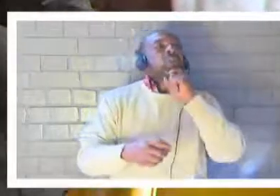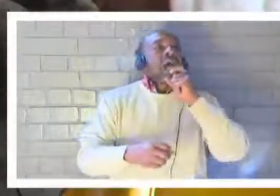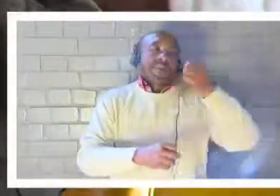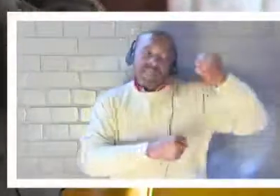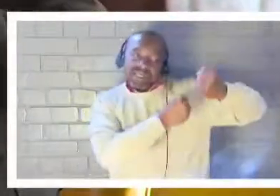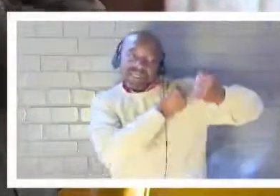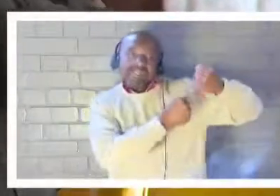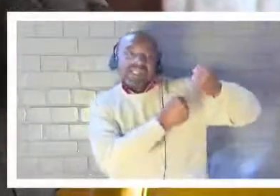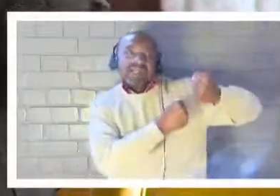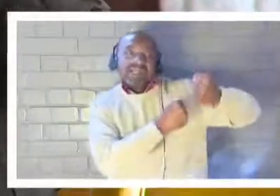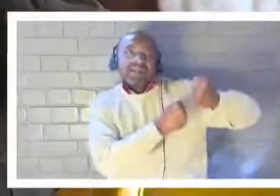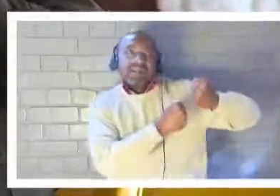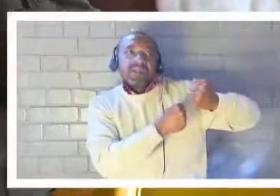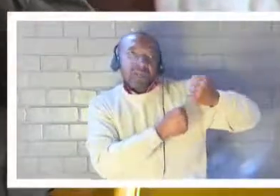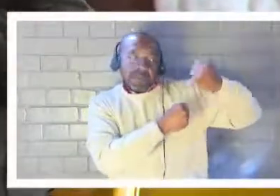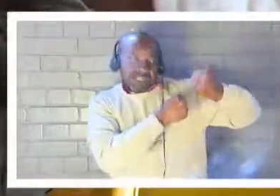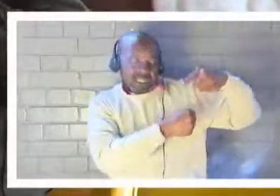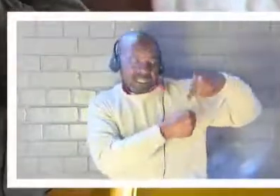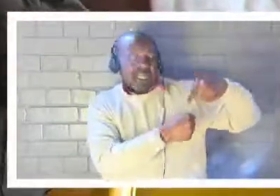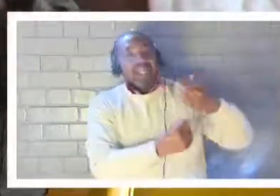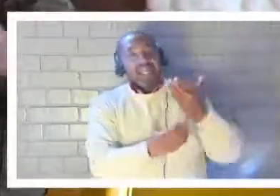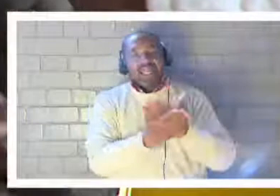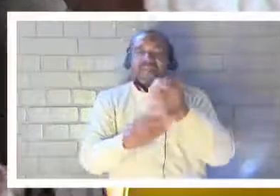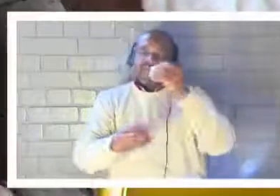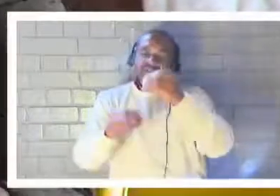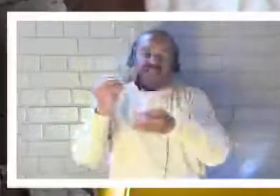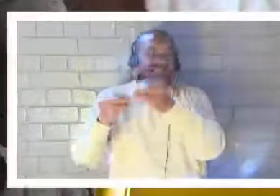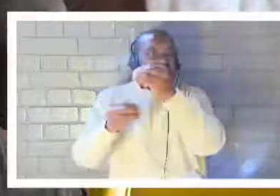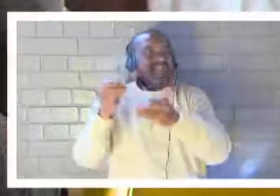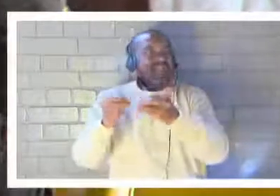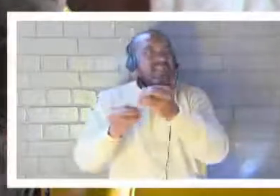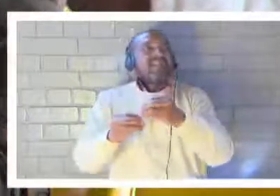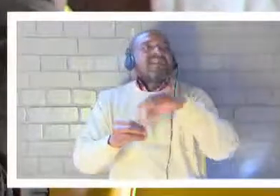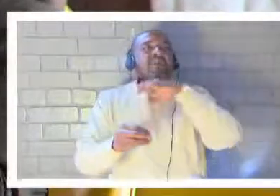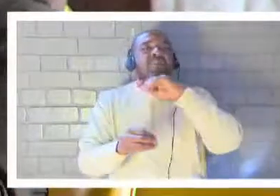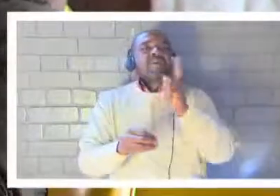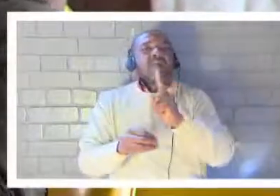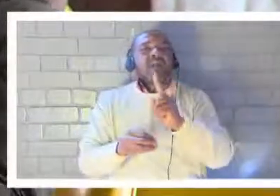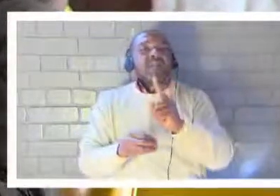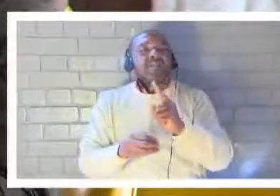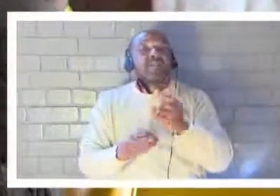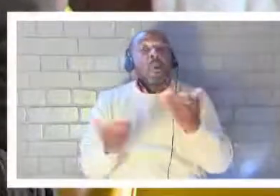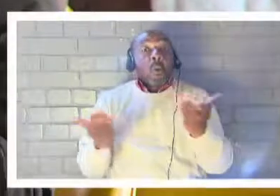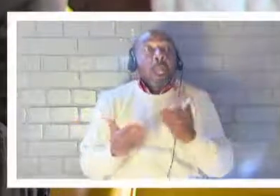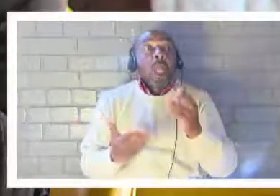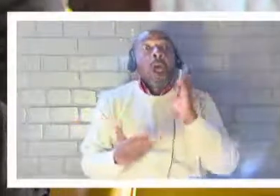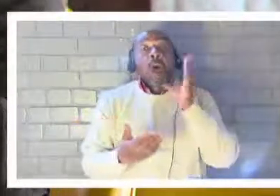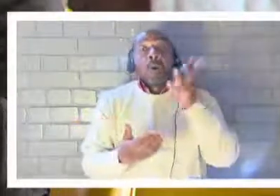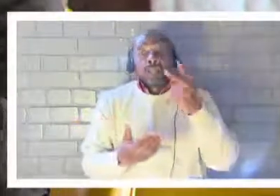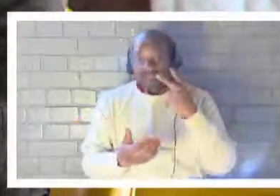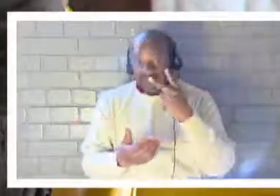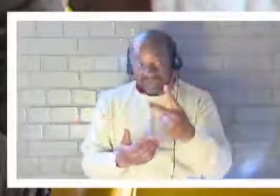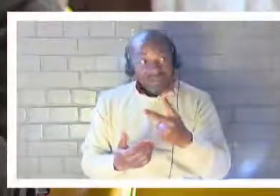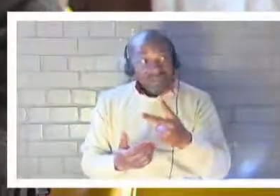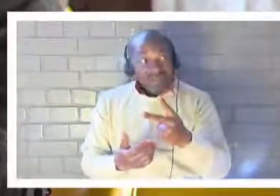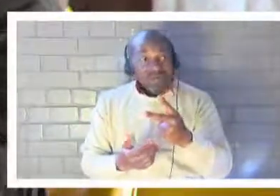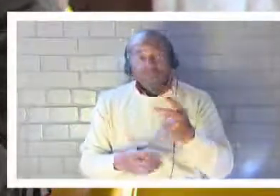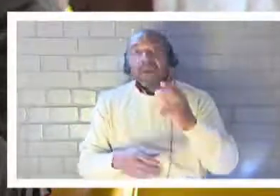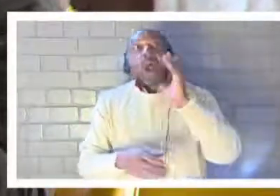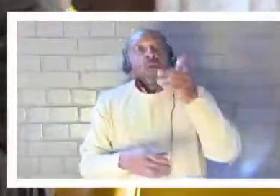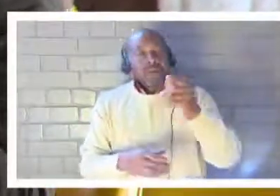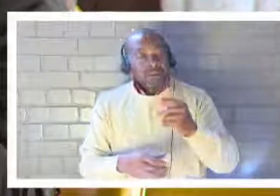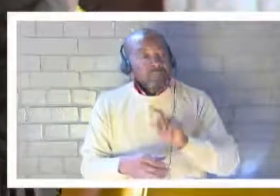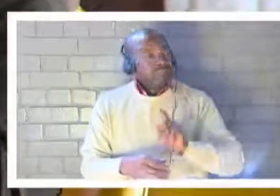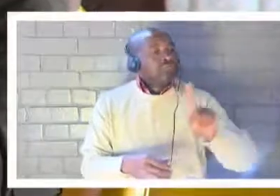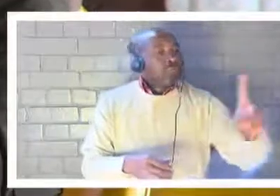now there will be a need for them to appoint a contractor. But here lies the problem. Even when they appoint